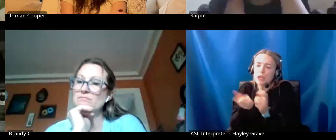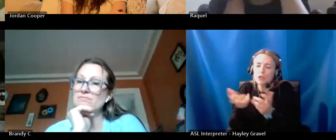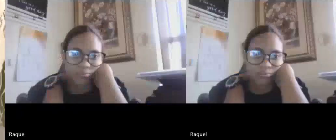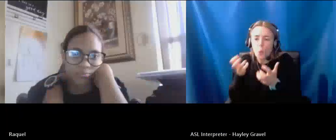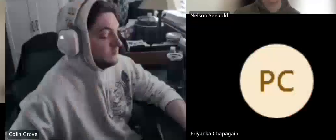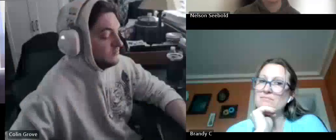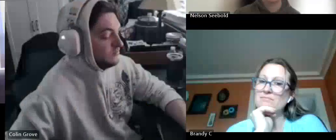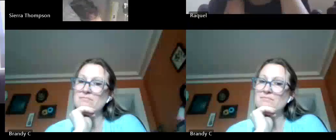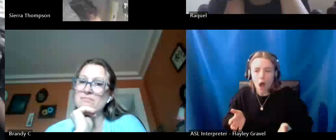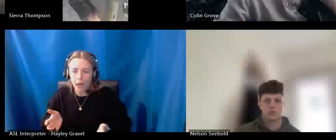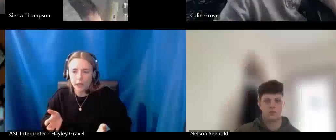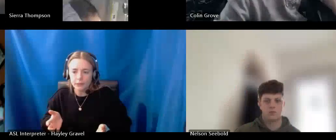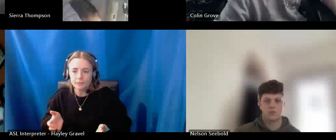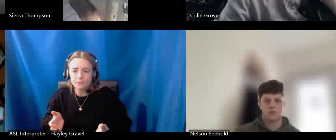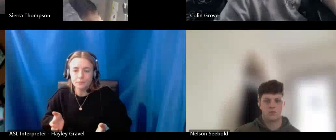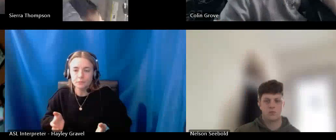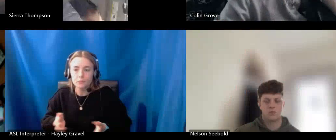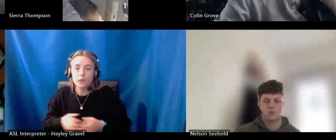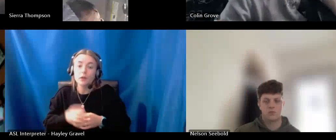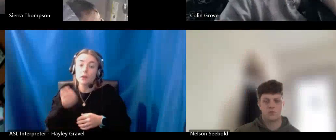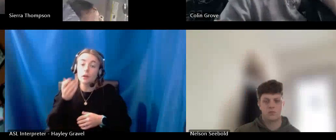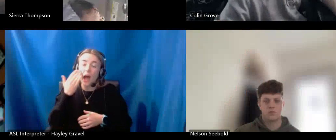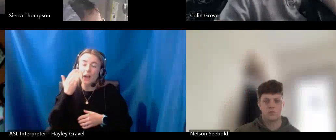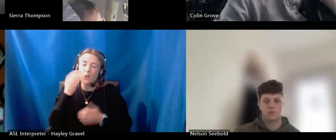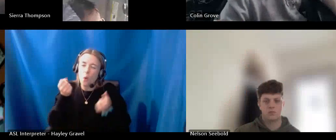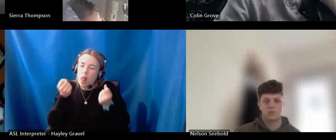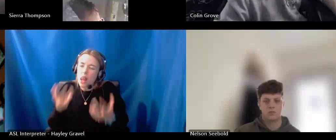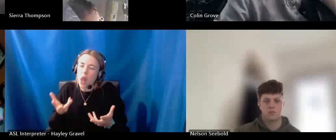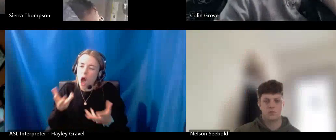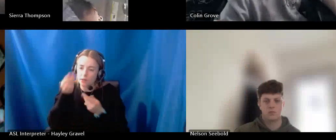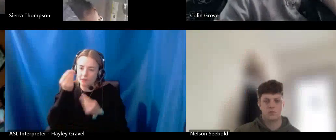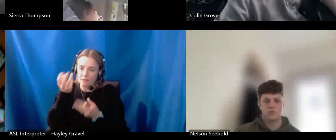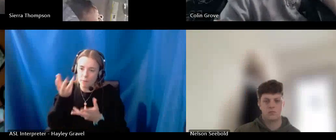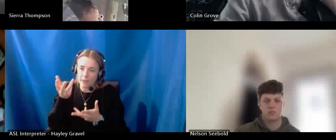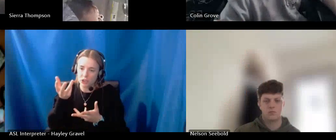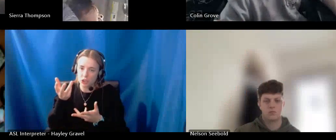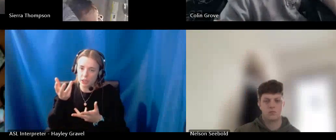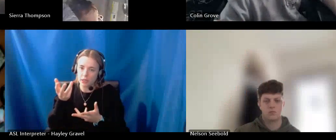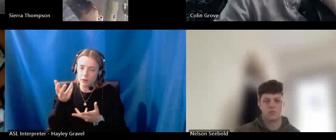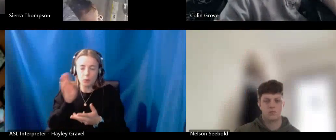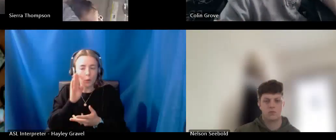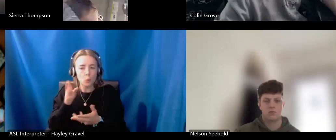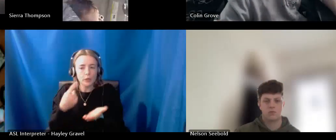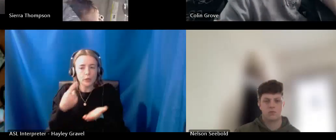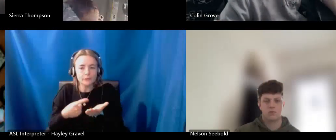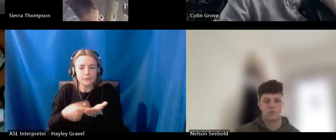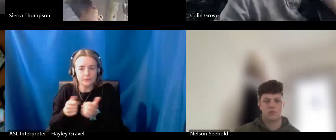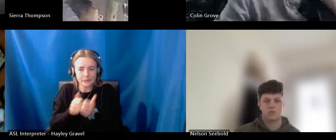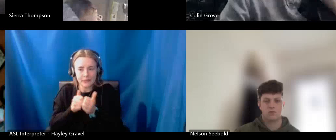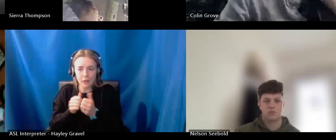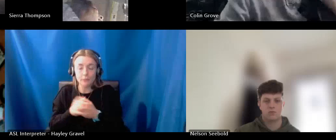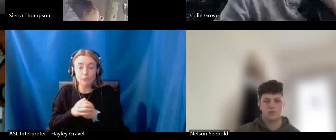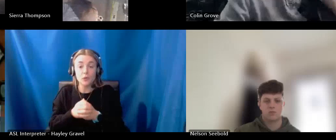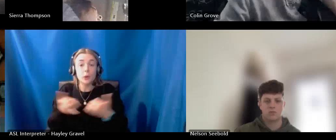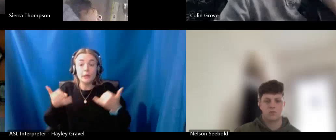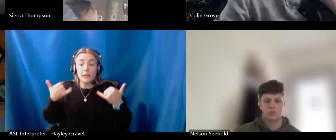This is a lot to process, but we're going to do it together. Okay. So here's how we're going to function